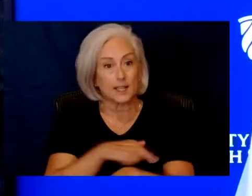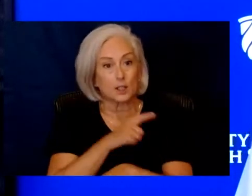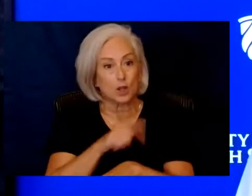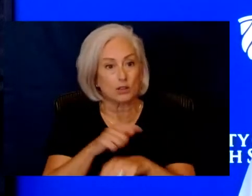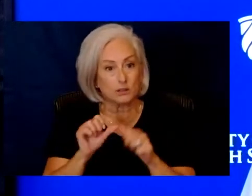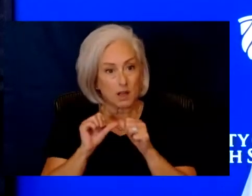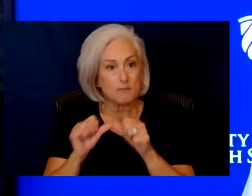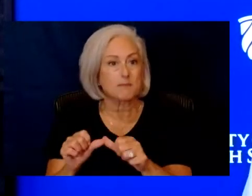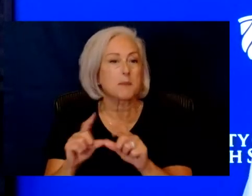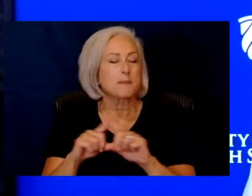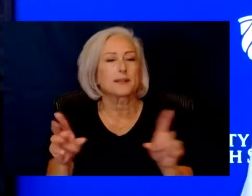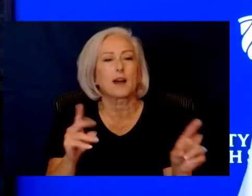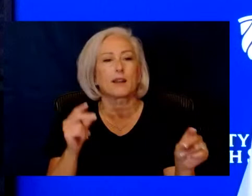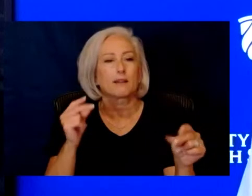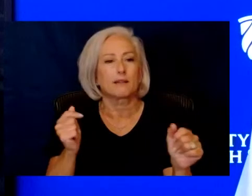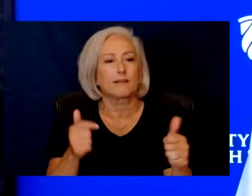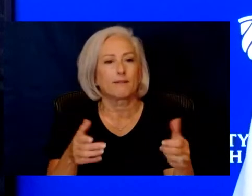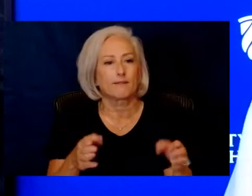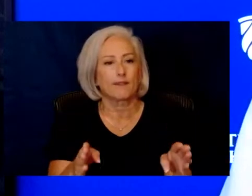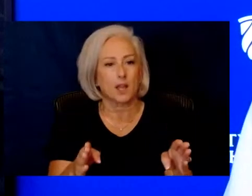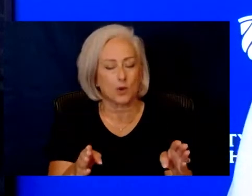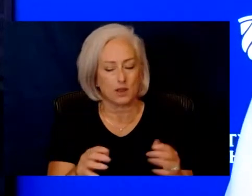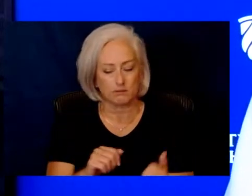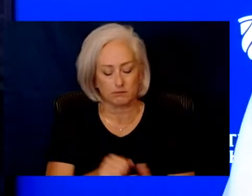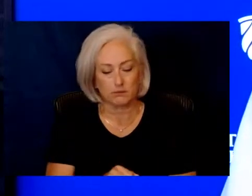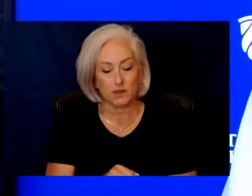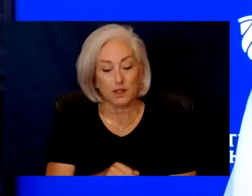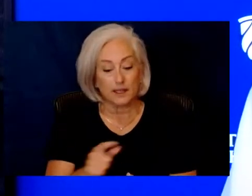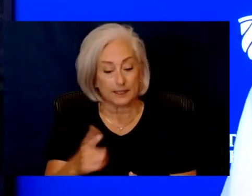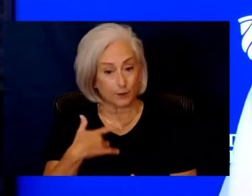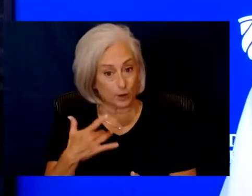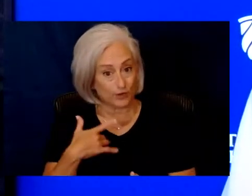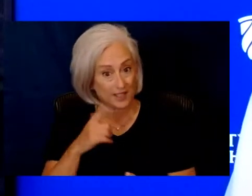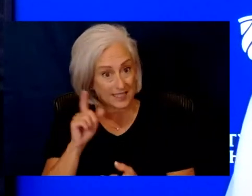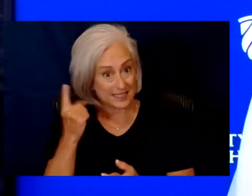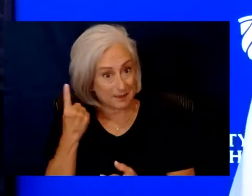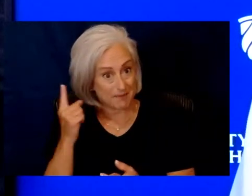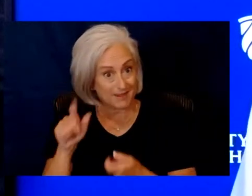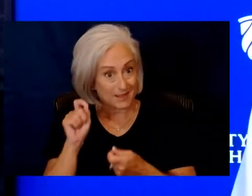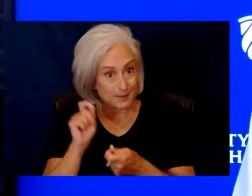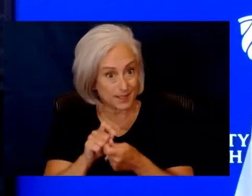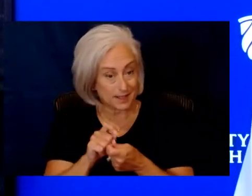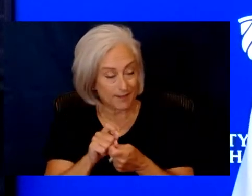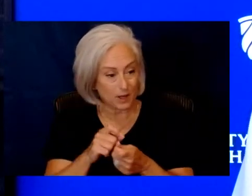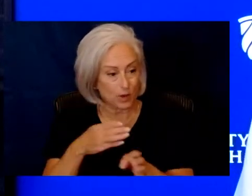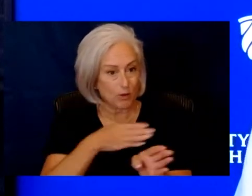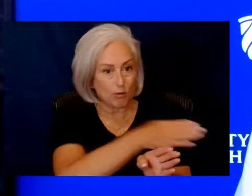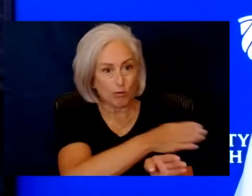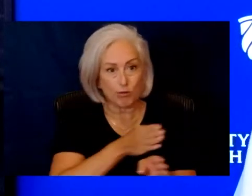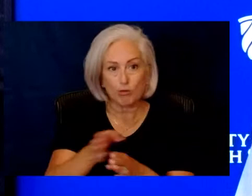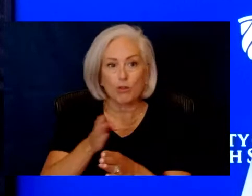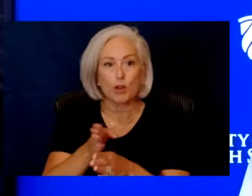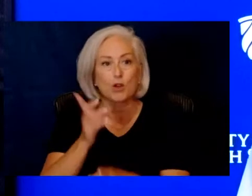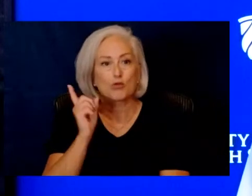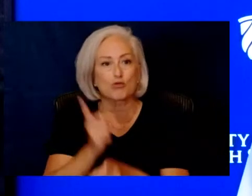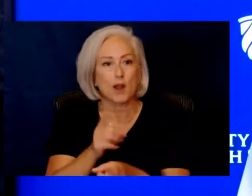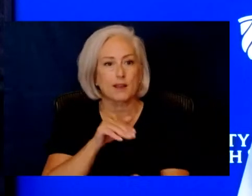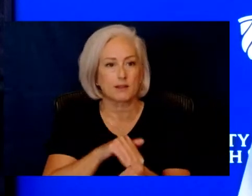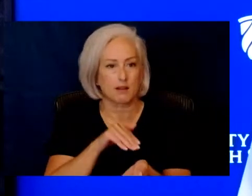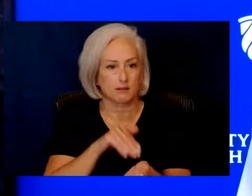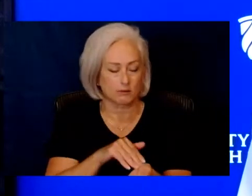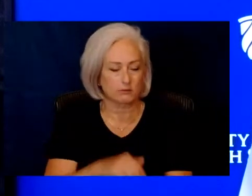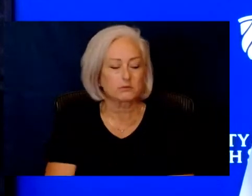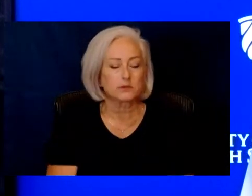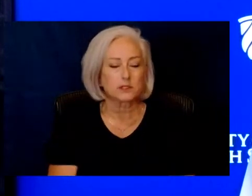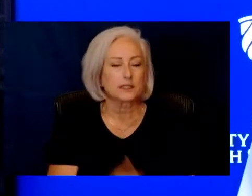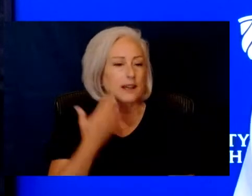form, but if you are having certain symptoms, we get you to the right specialist to do that. I don't know exactly how everybody's